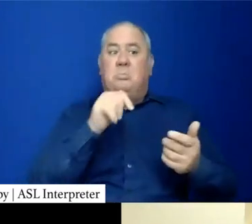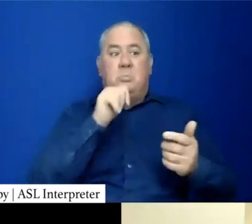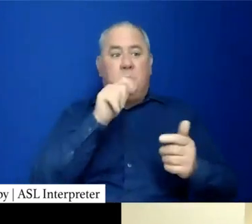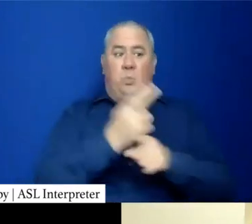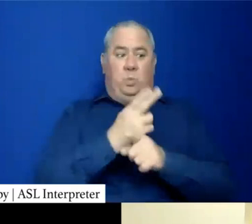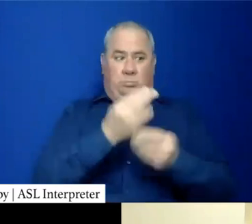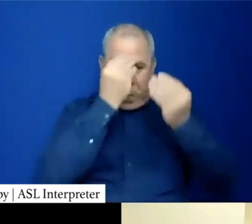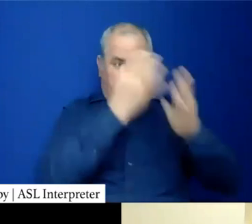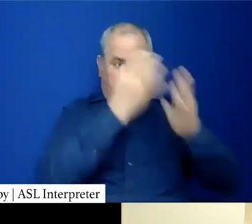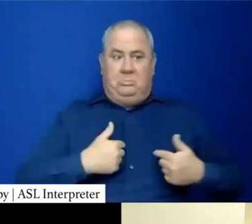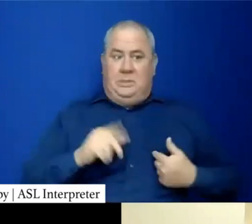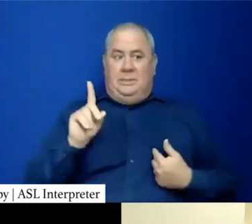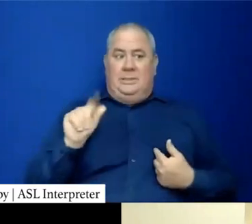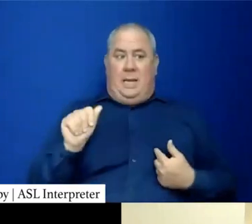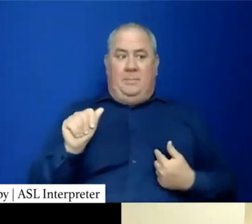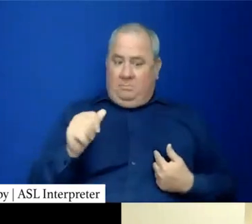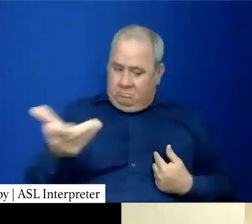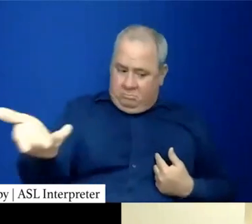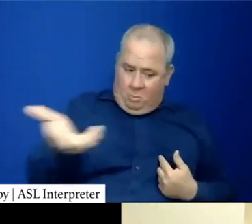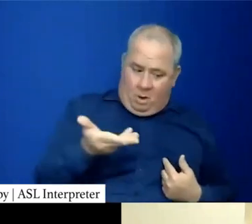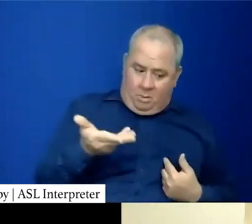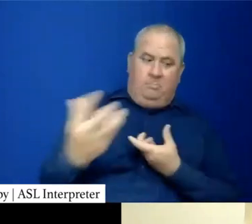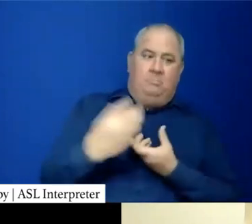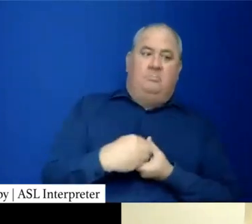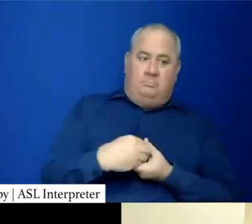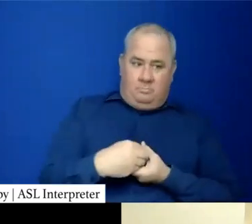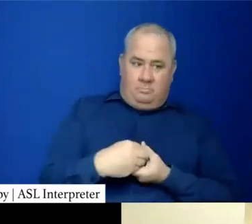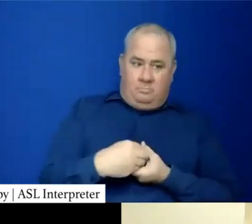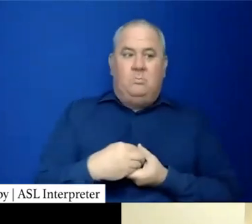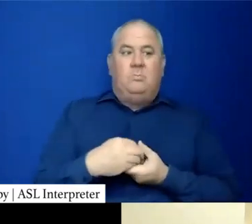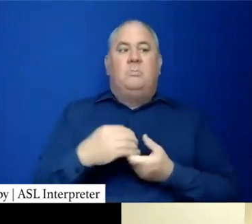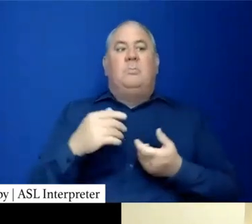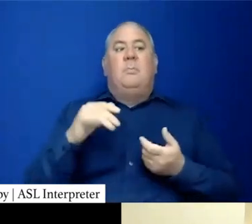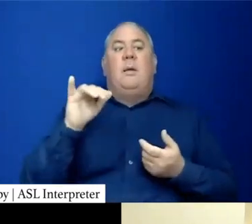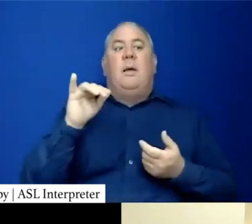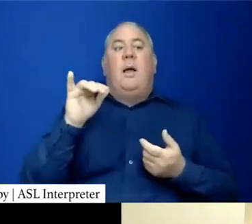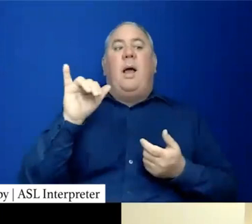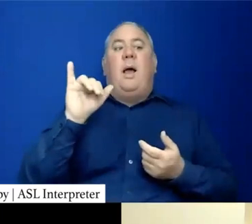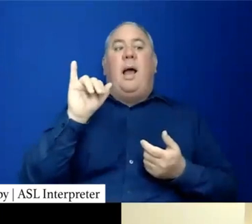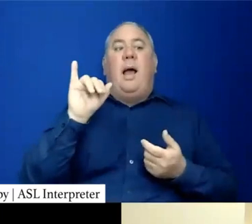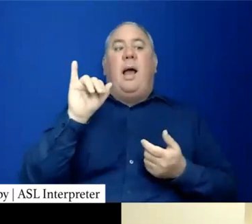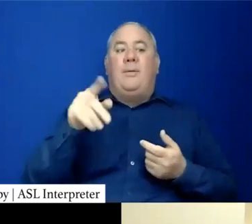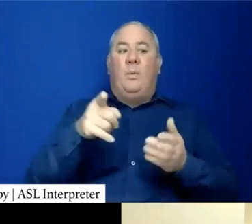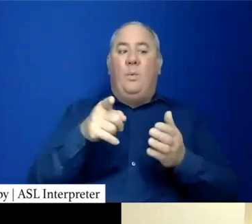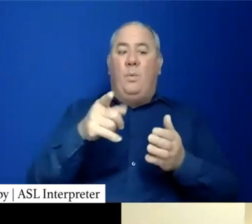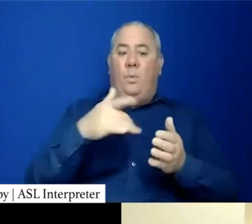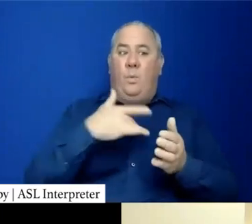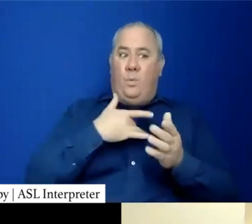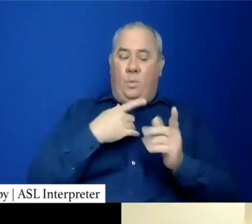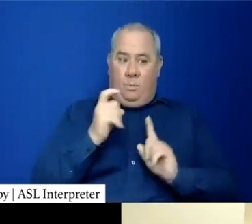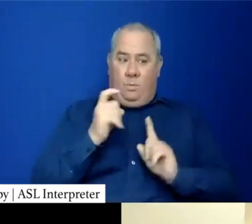are welcome. Because what I originally wanted to put was, if you're asking if you're disabled enough, the answer is automatically yes.